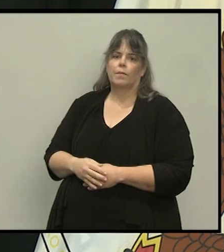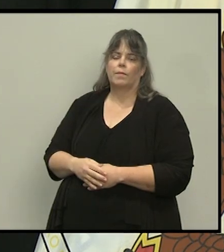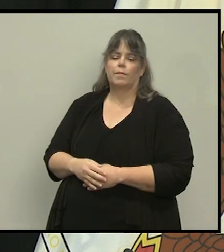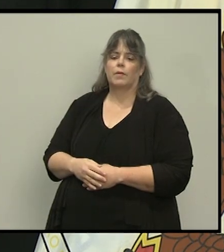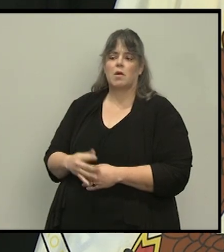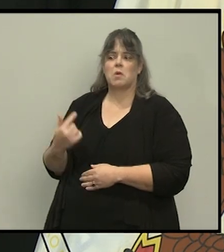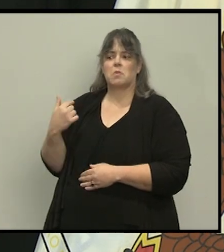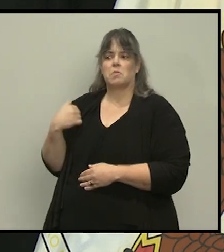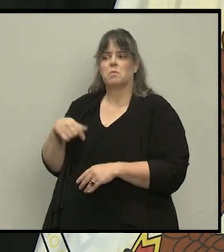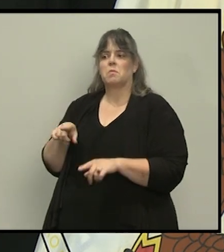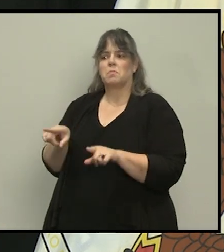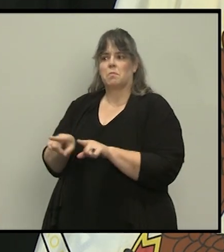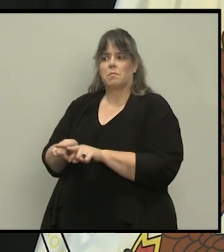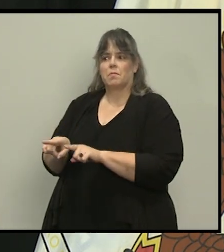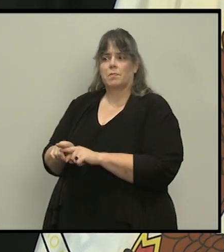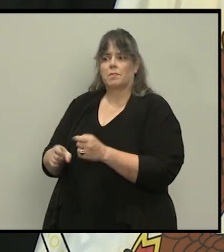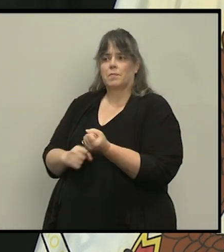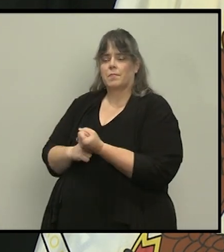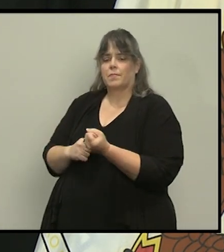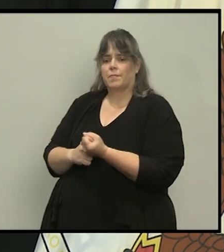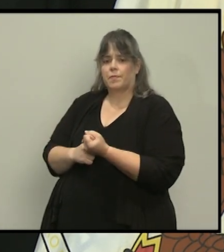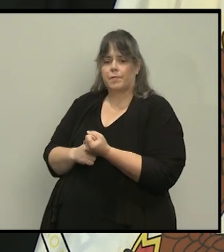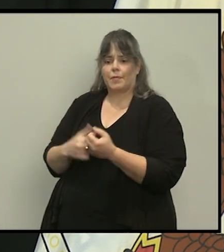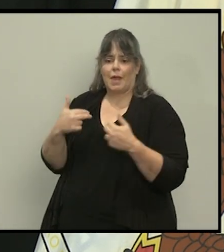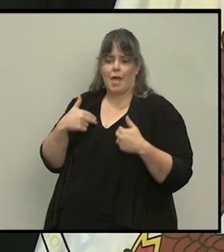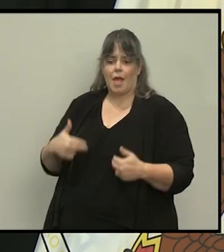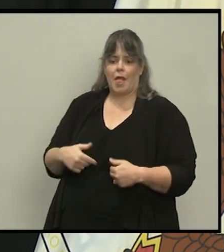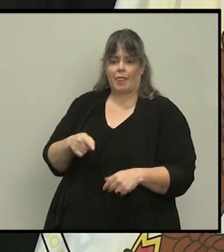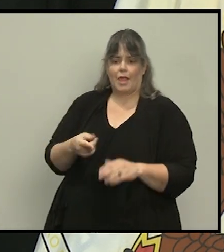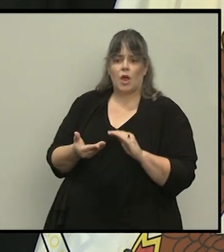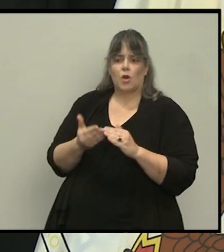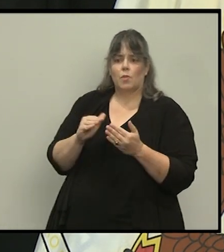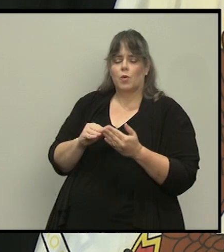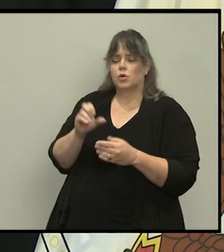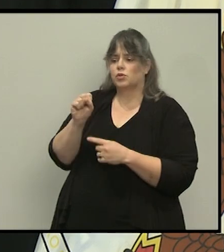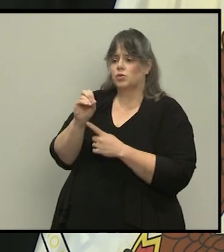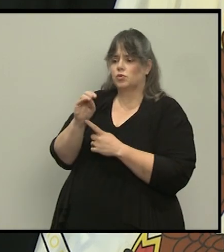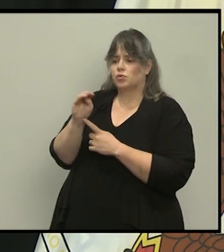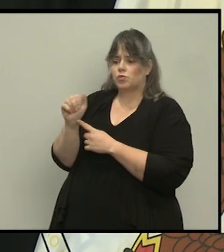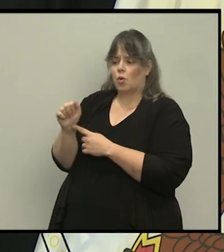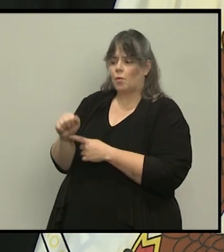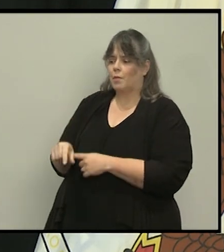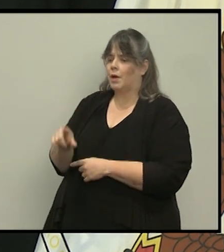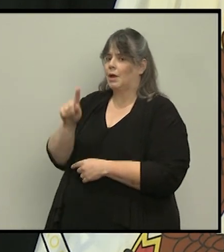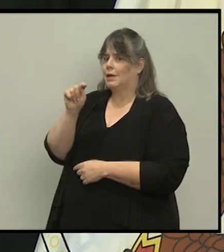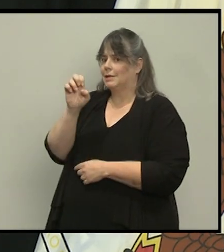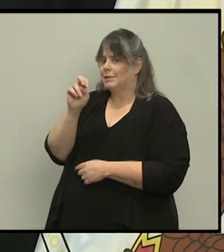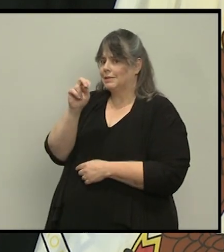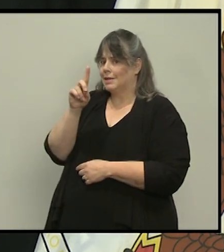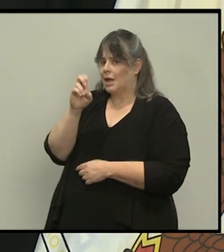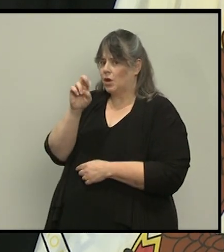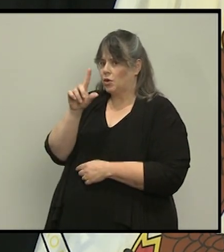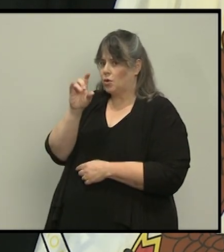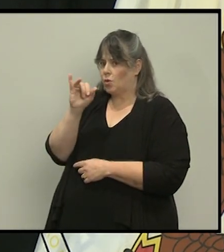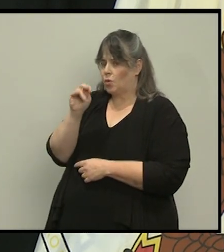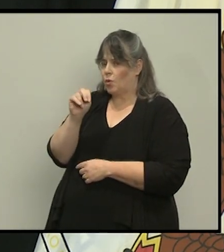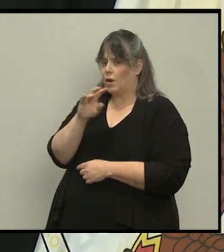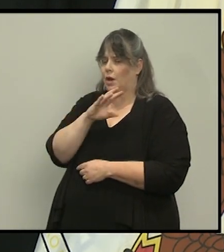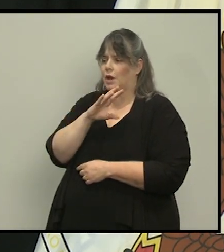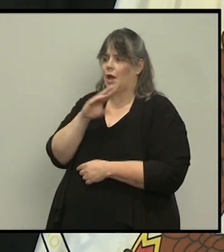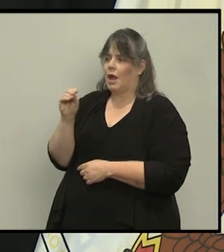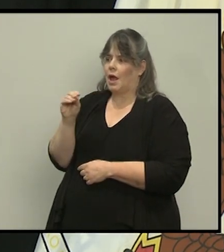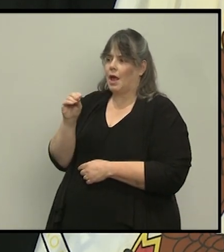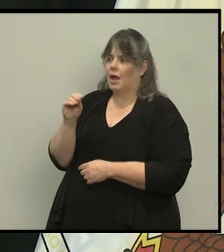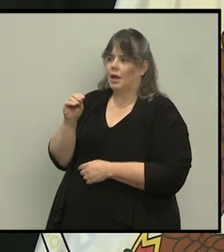We've also been supporting the health of the community in Soma and the Tenderloin and Chinatown areas through communications